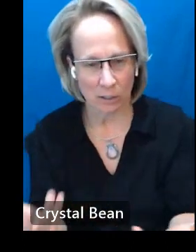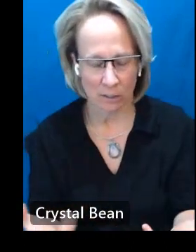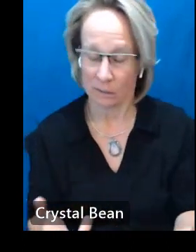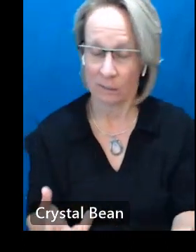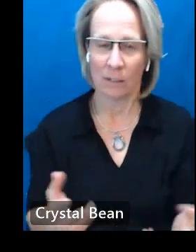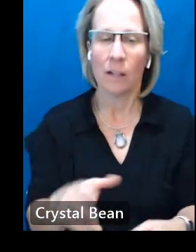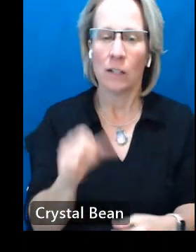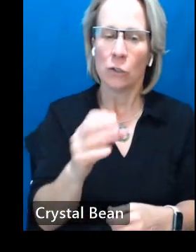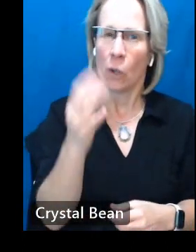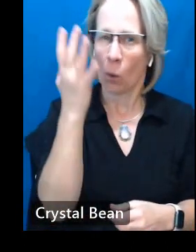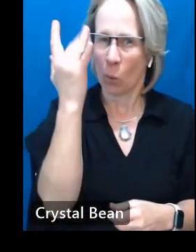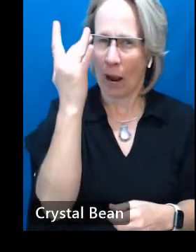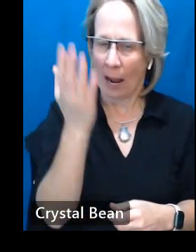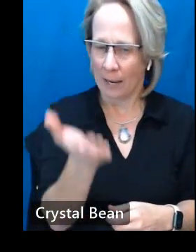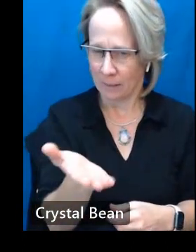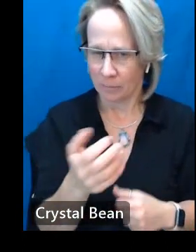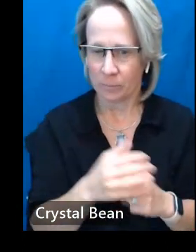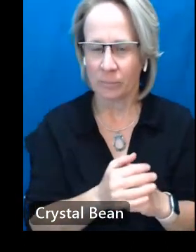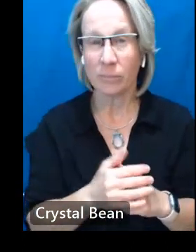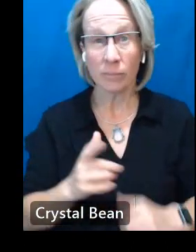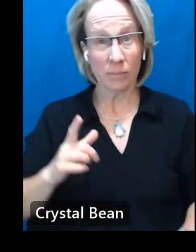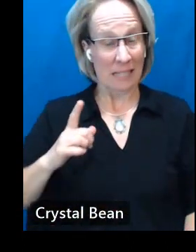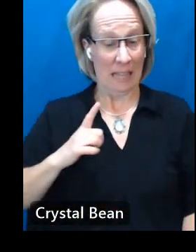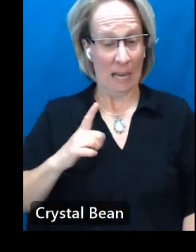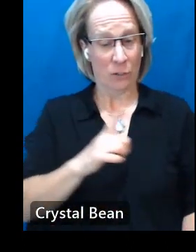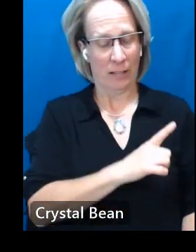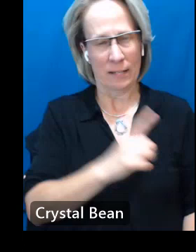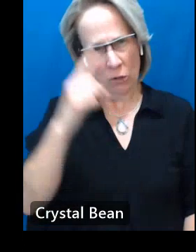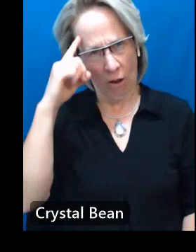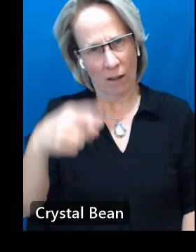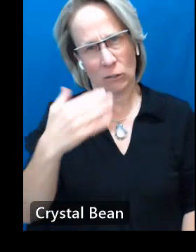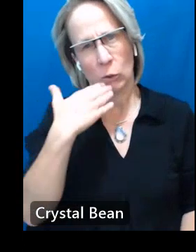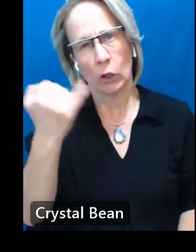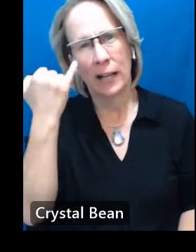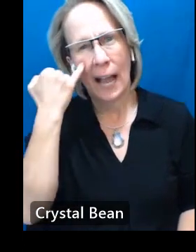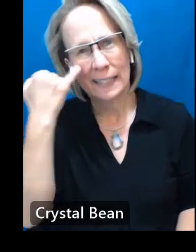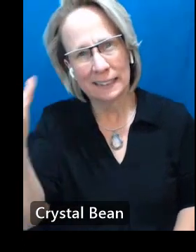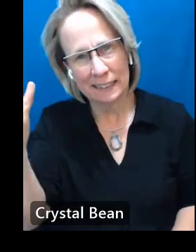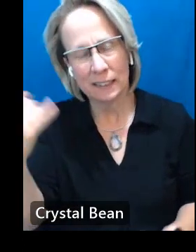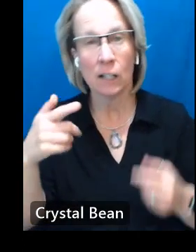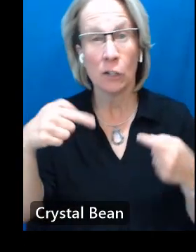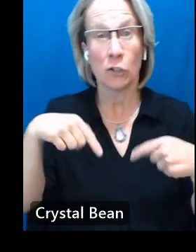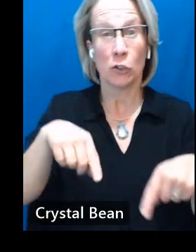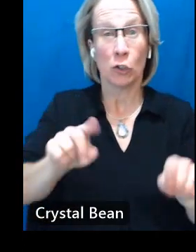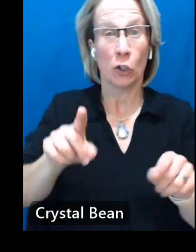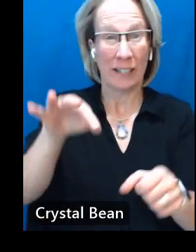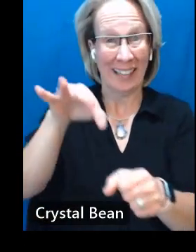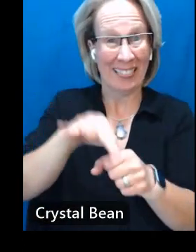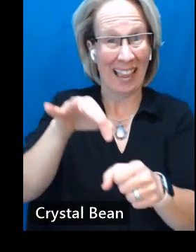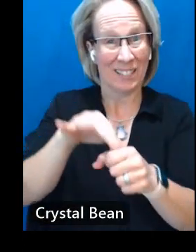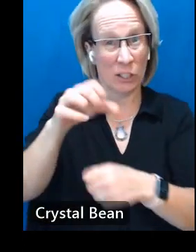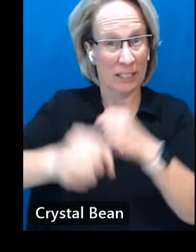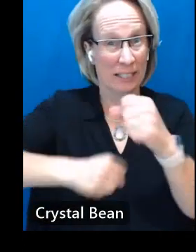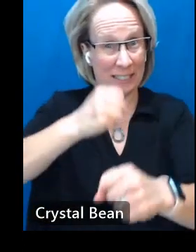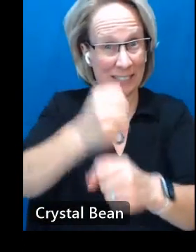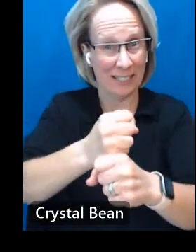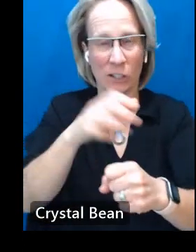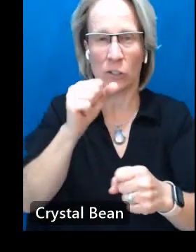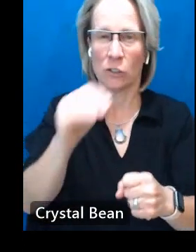Well, basically the legislature thought this would be a good idea so that during election years, okay, so odd-numbered fiscal years, so